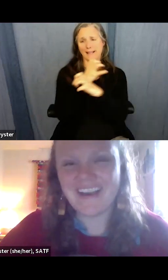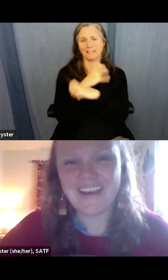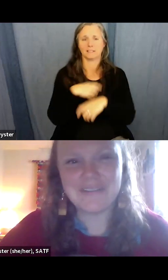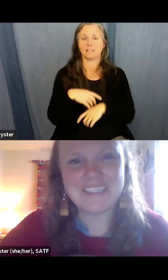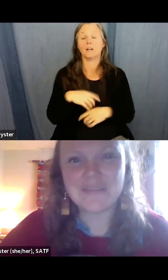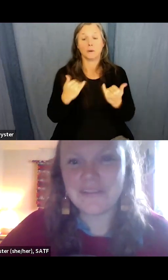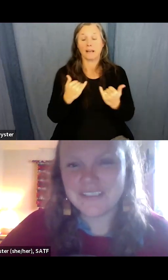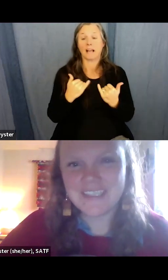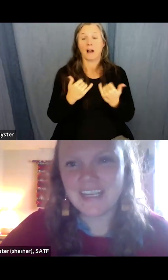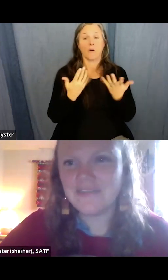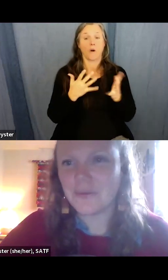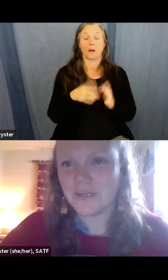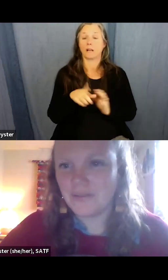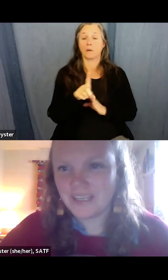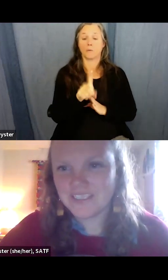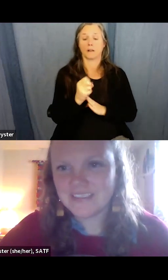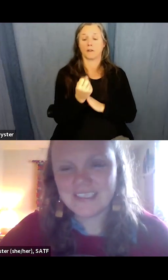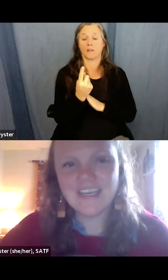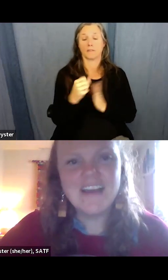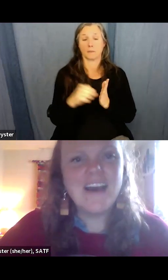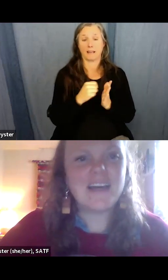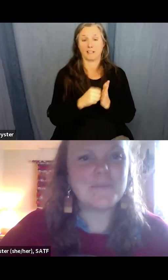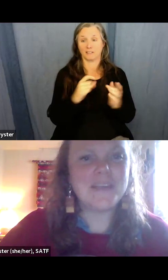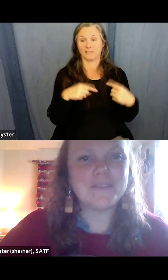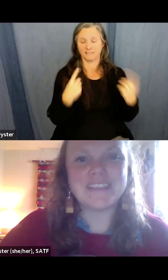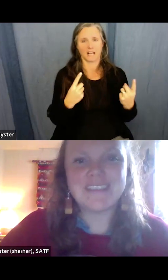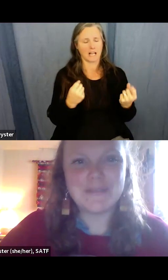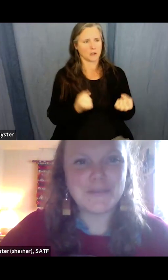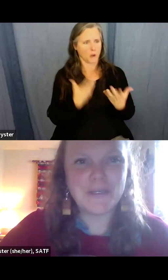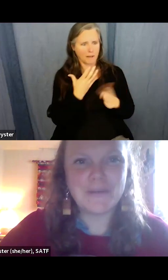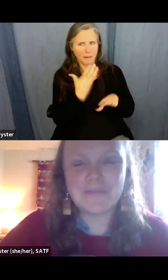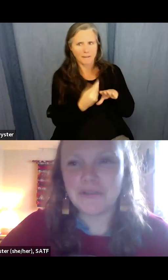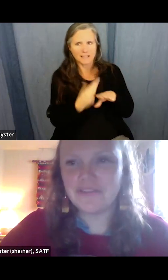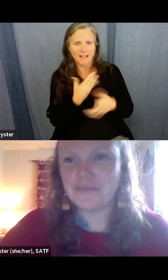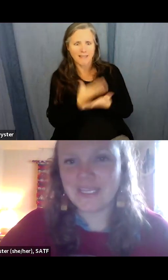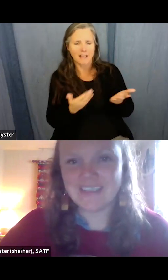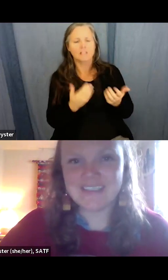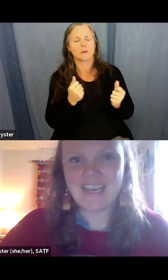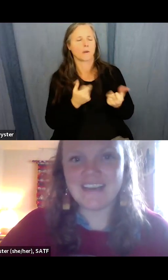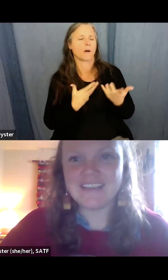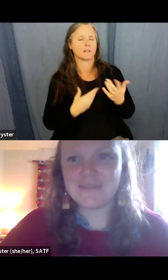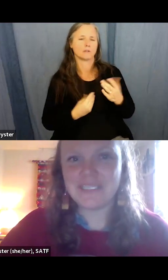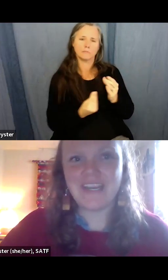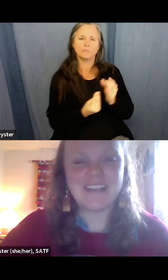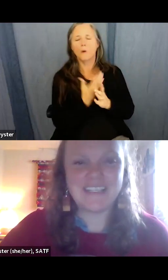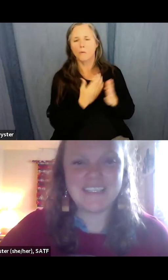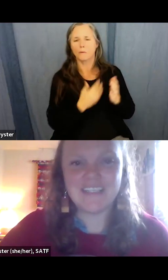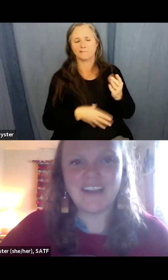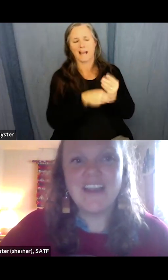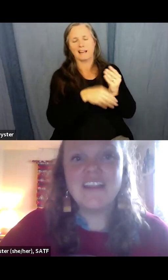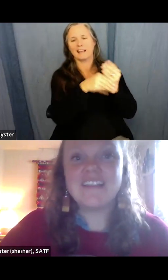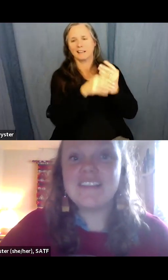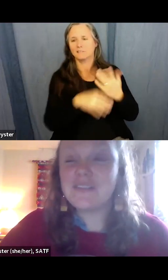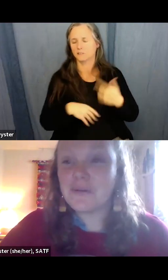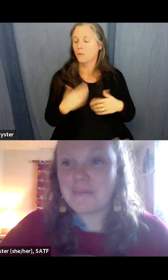working desk reference guide for youth advocacy. It will continue to grow and morph because, as we highlighted